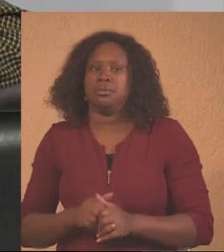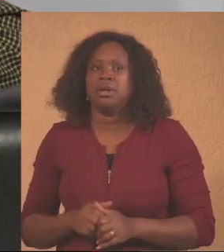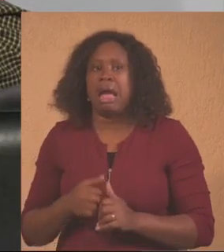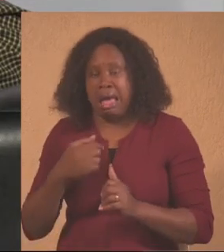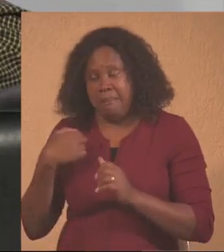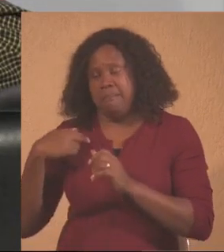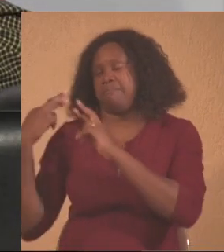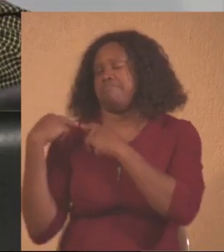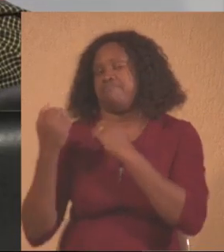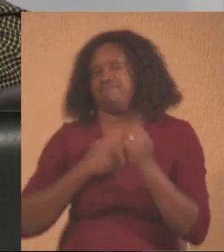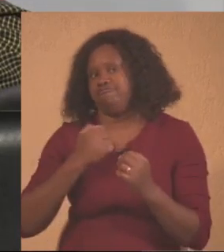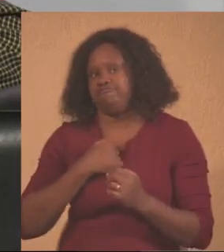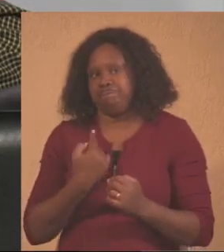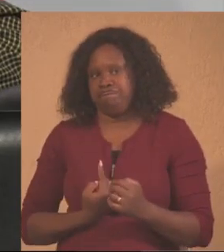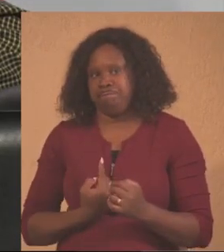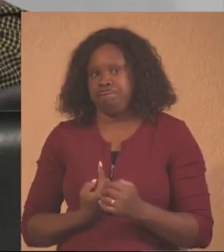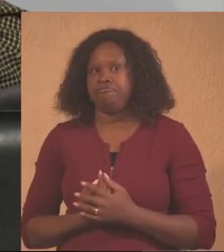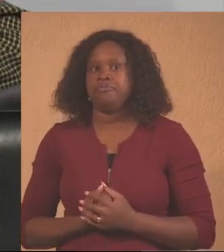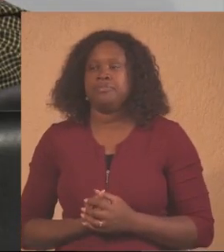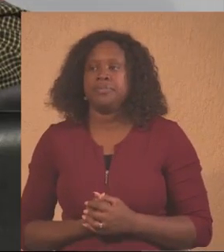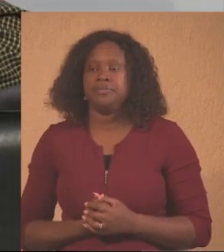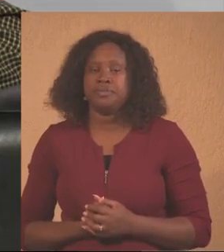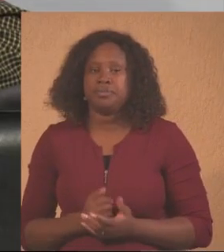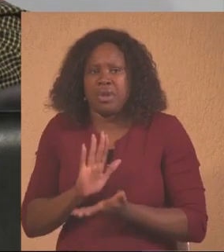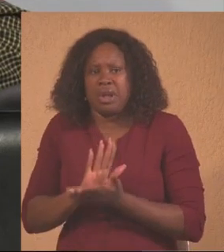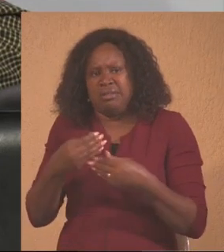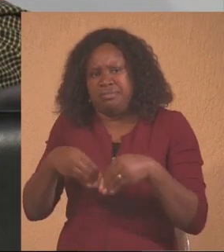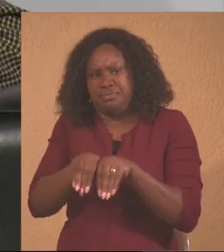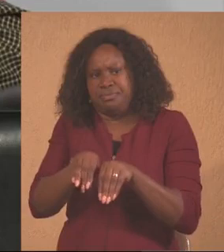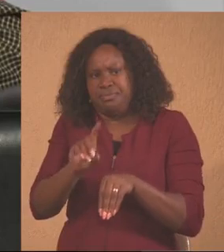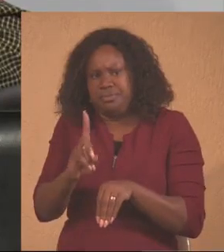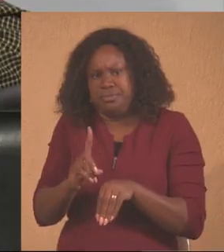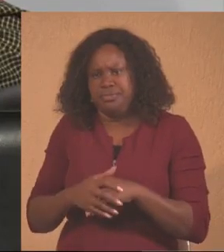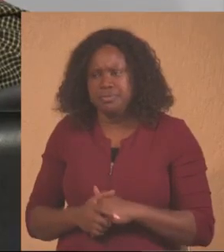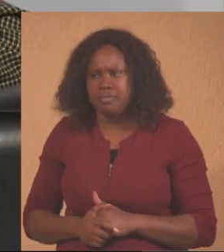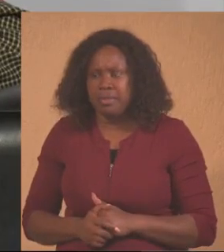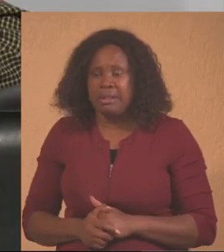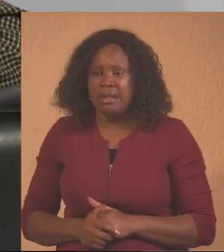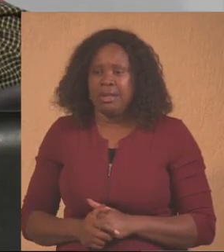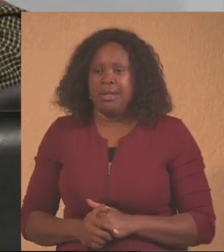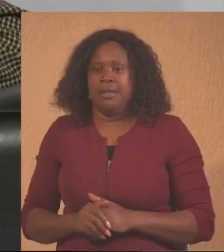Well, what we have been doing is that a place is identified,